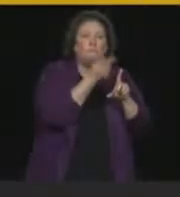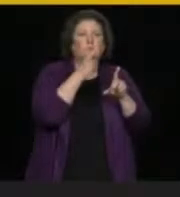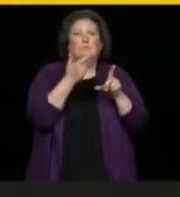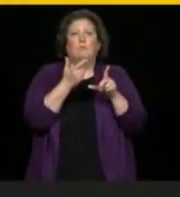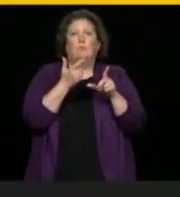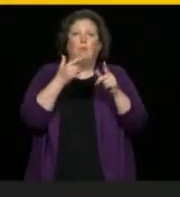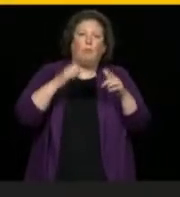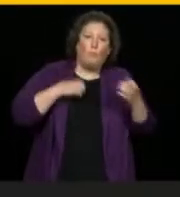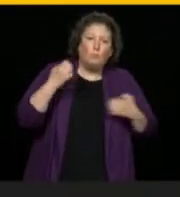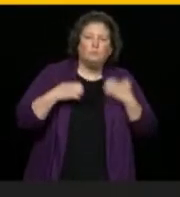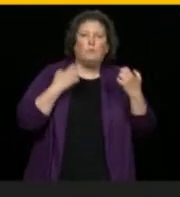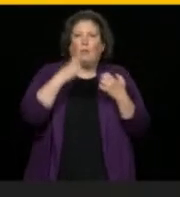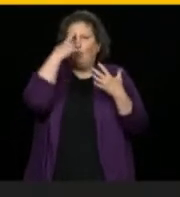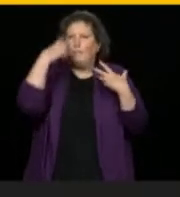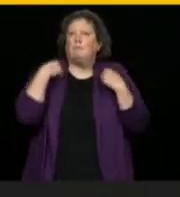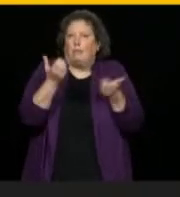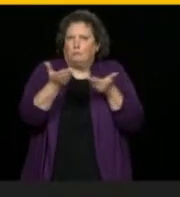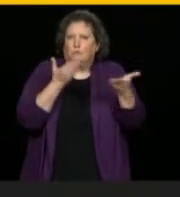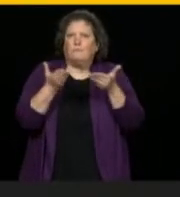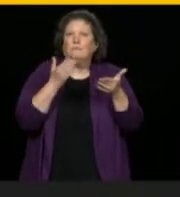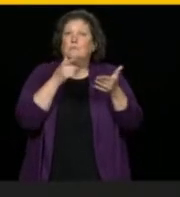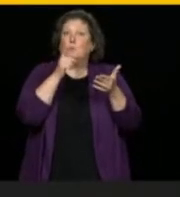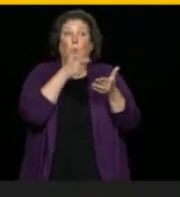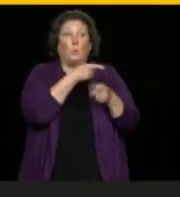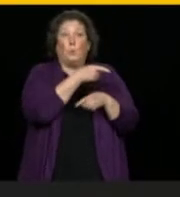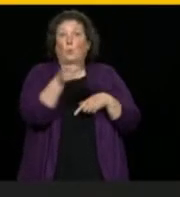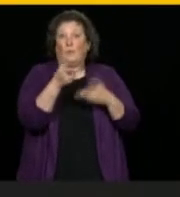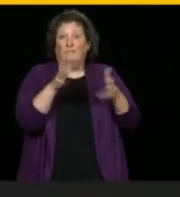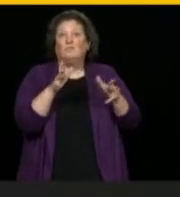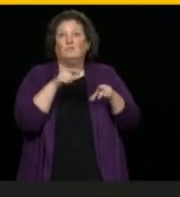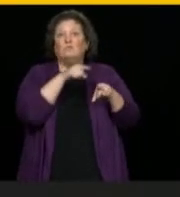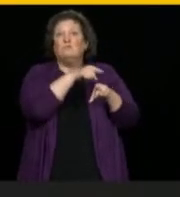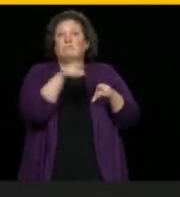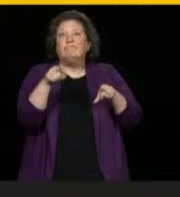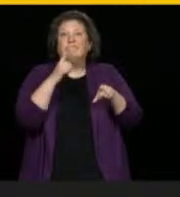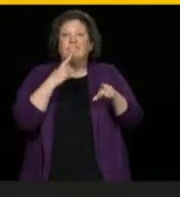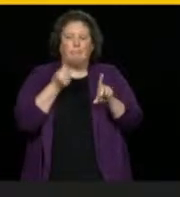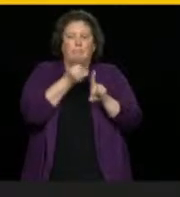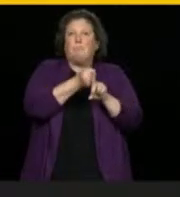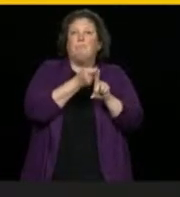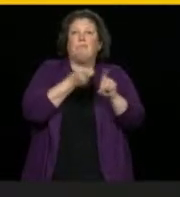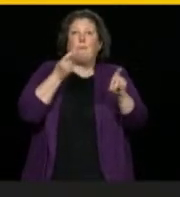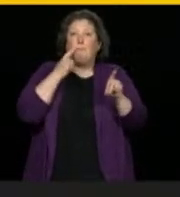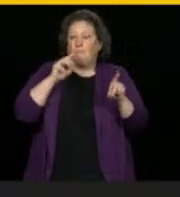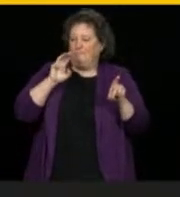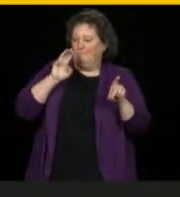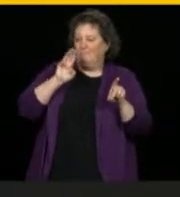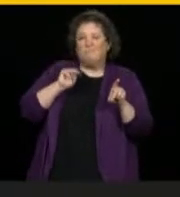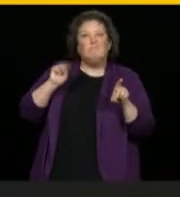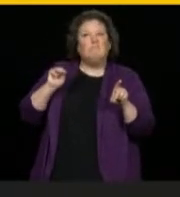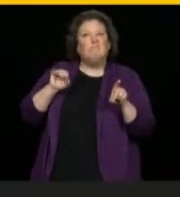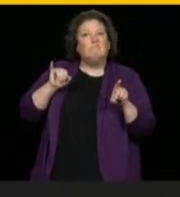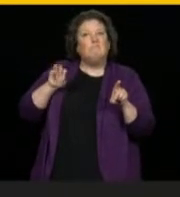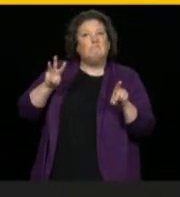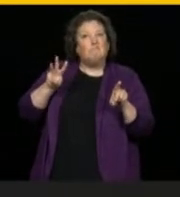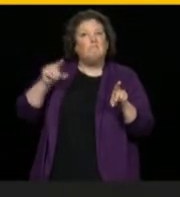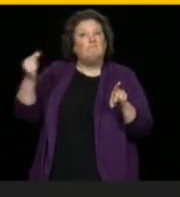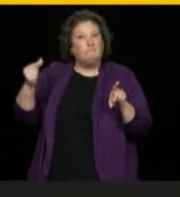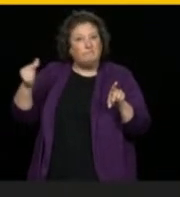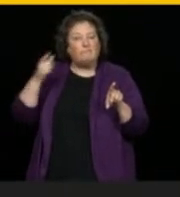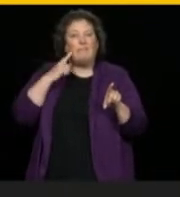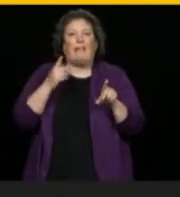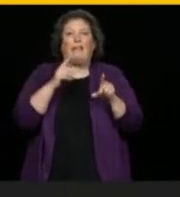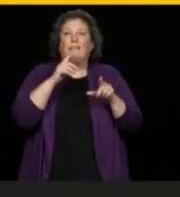by the national tragedy of missing and murdered Indigenous women and girls, as well as the federal Indian Day Schools Settlement